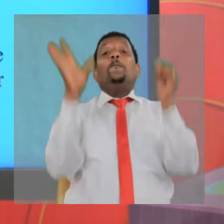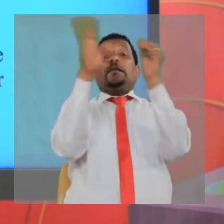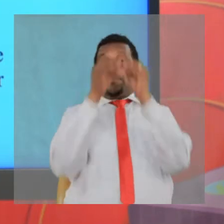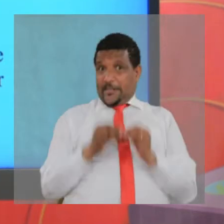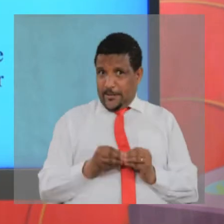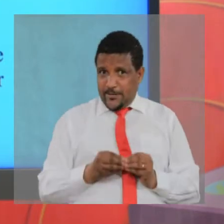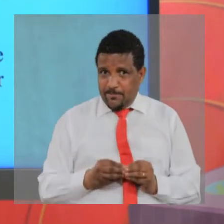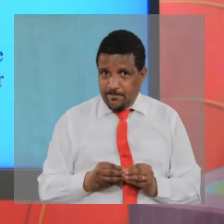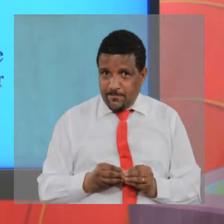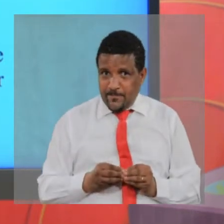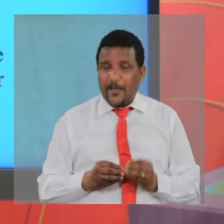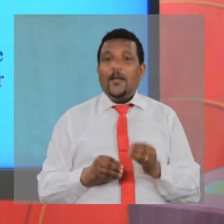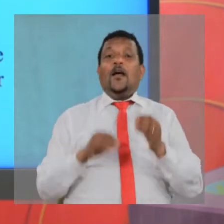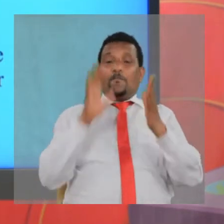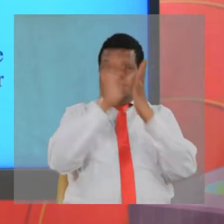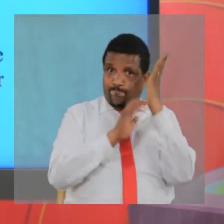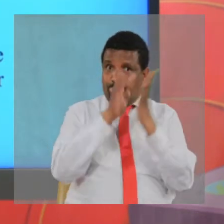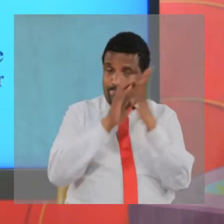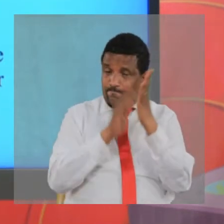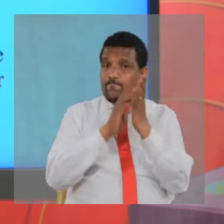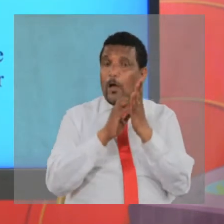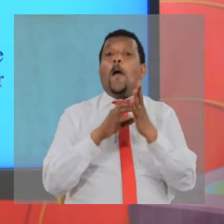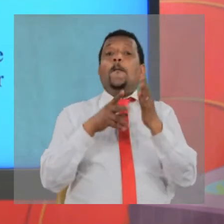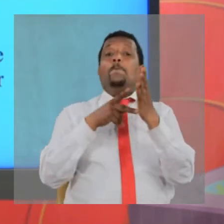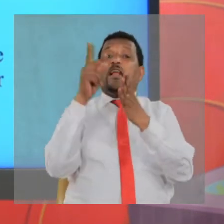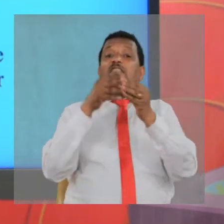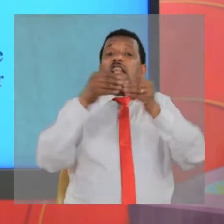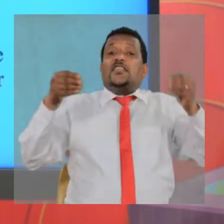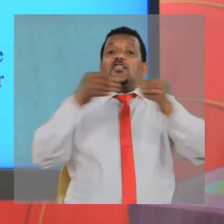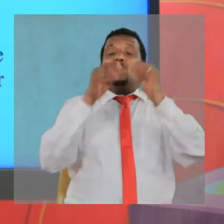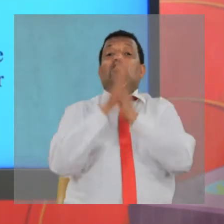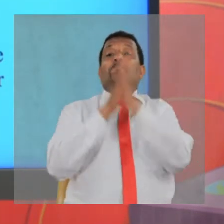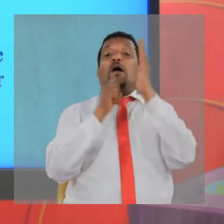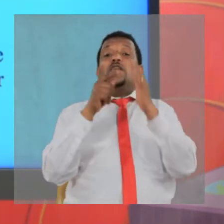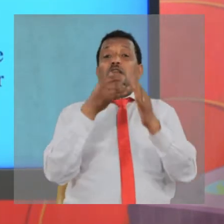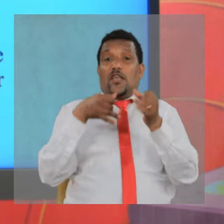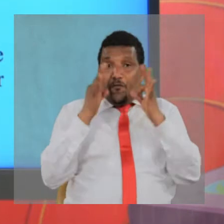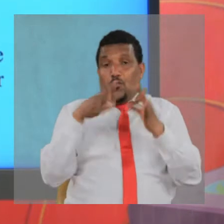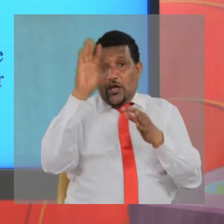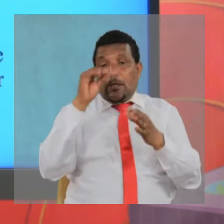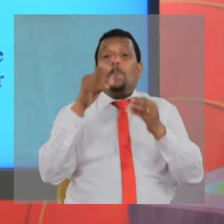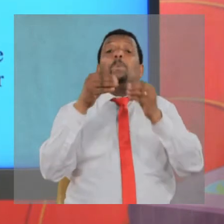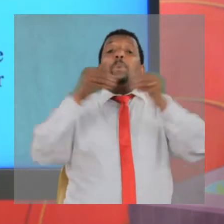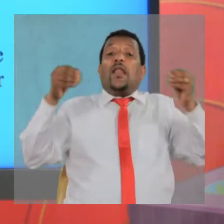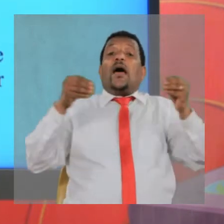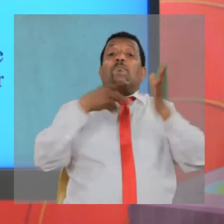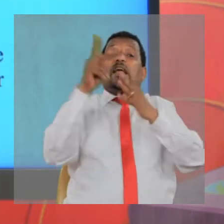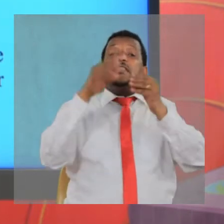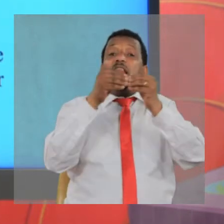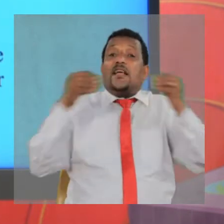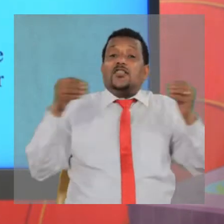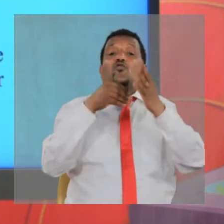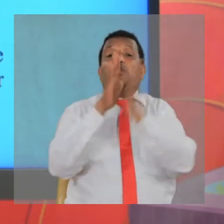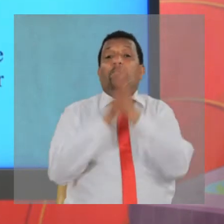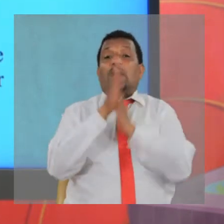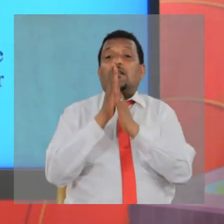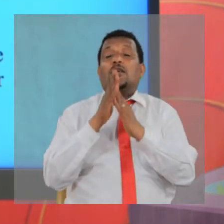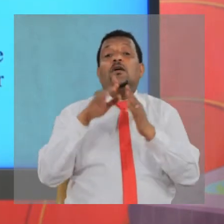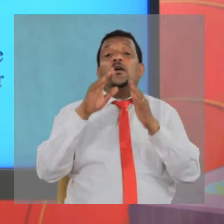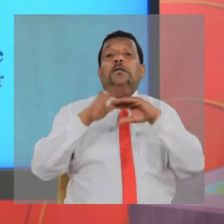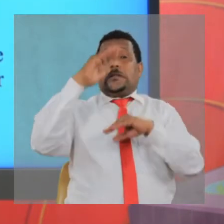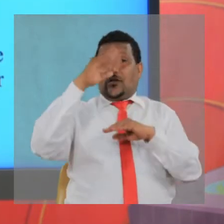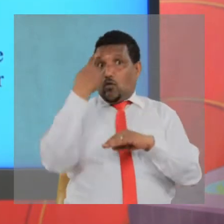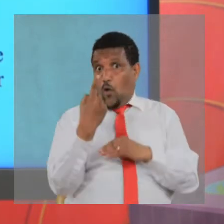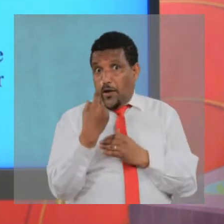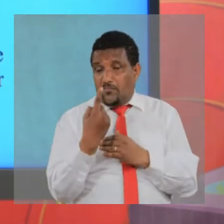Mathematically, after calculating the price elasticity of demand, if you get price elasticity of demand value which is greater than 1,